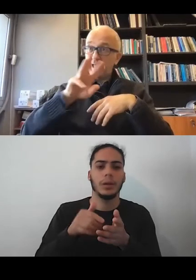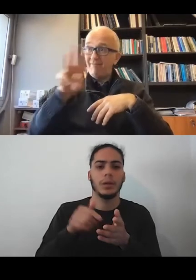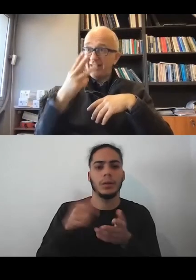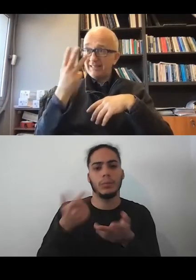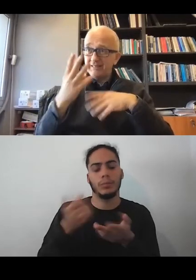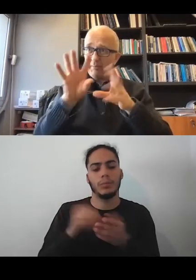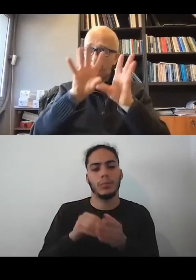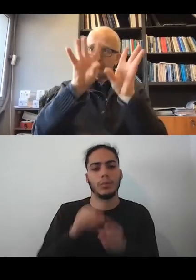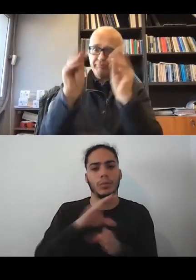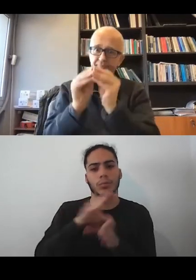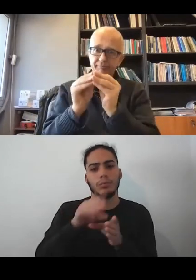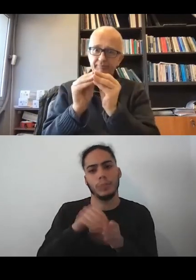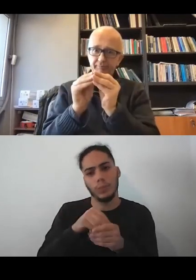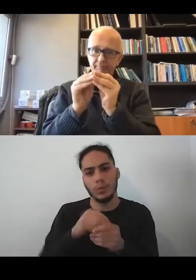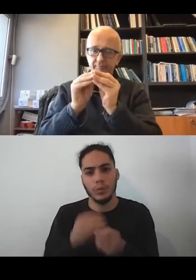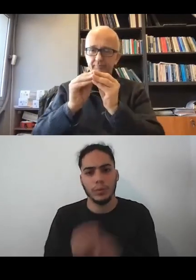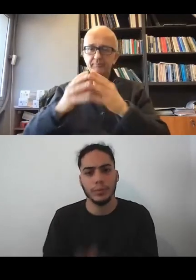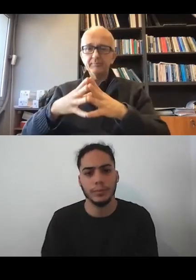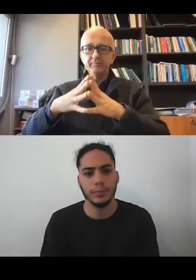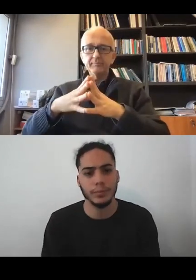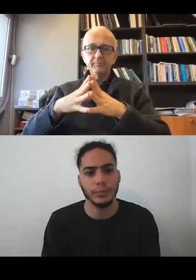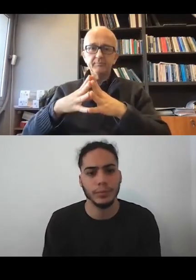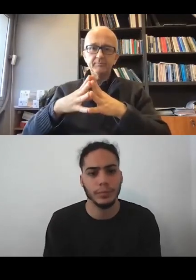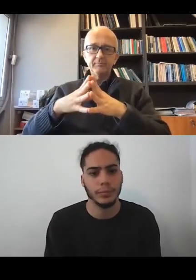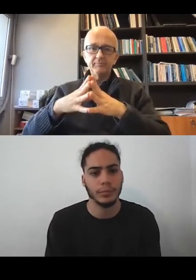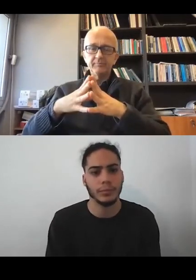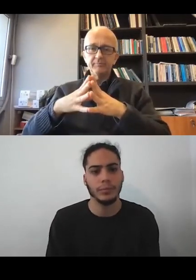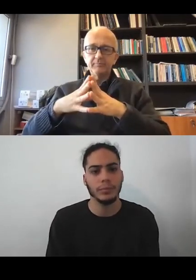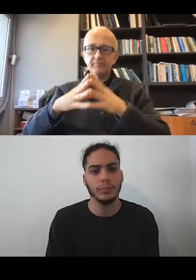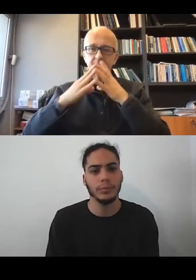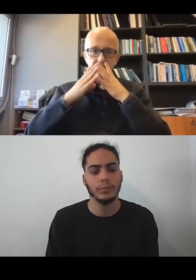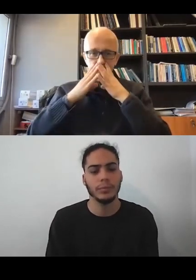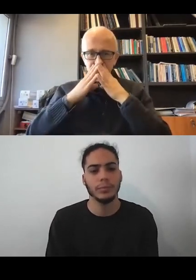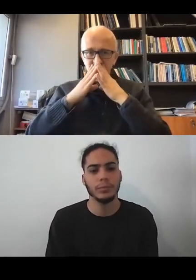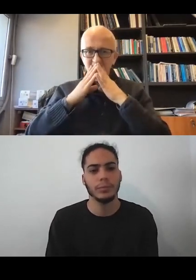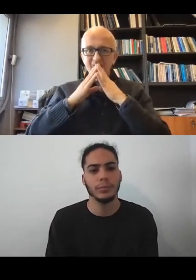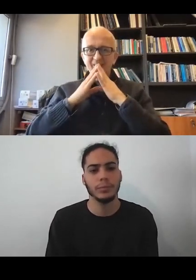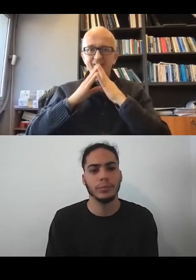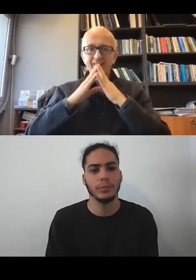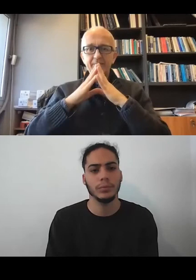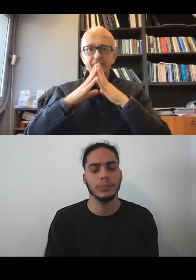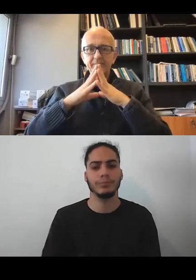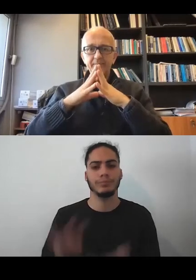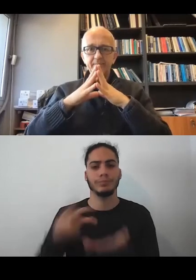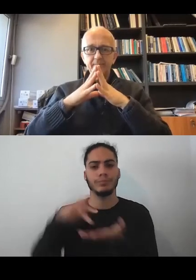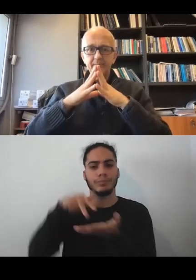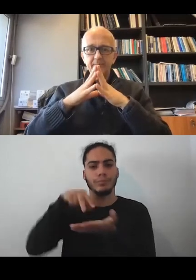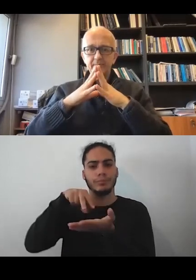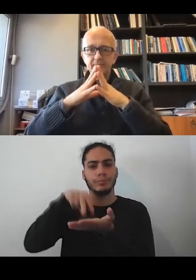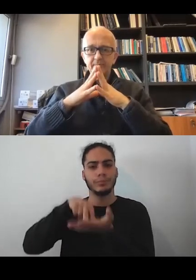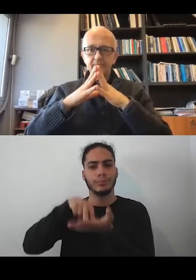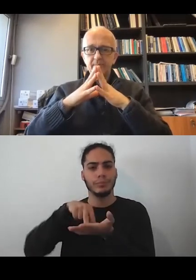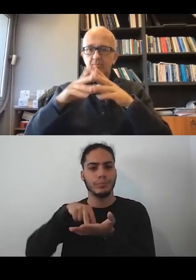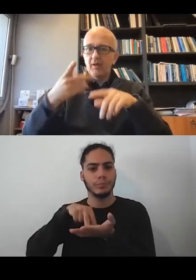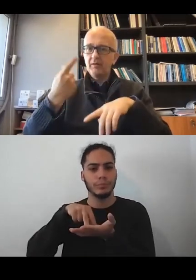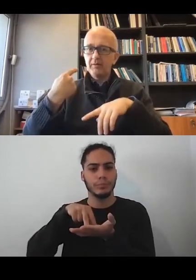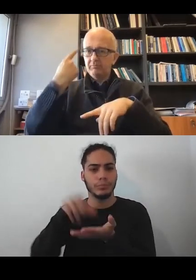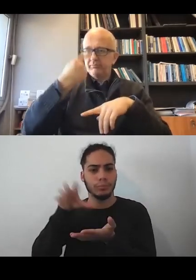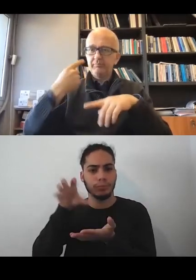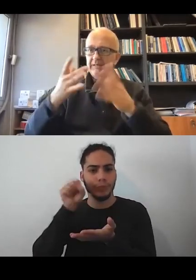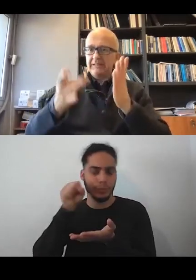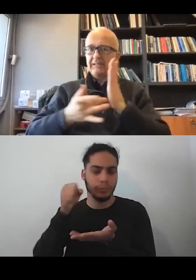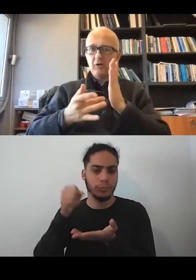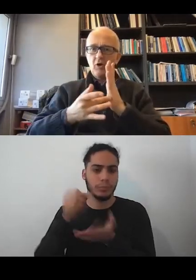video. Pose tracking. Using existing technology, we can detect all